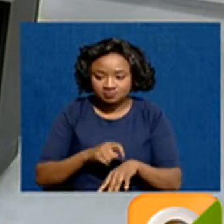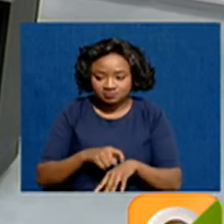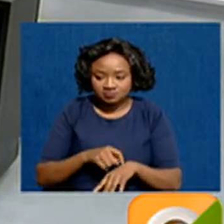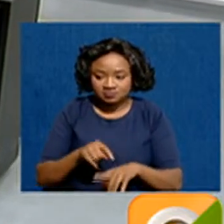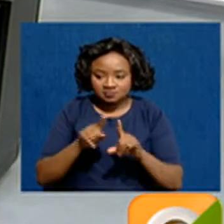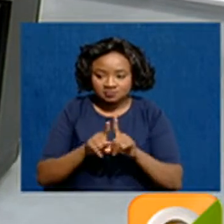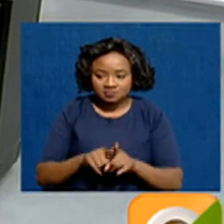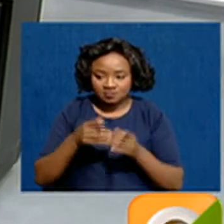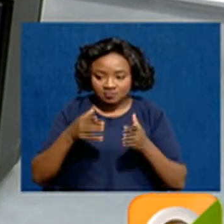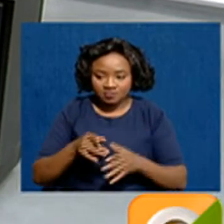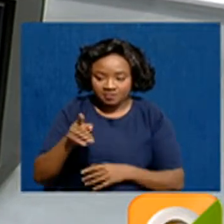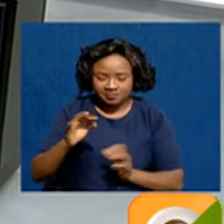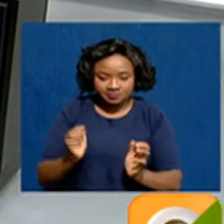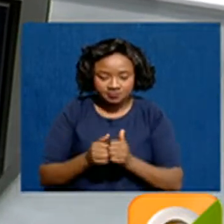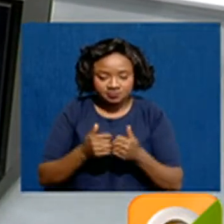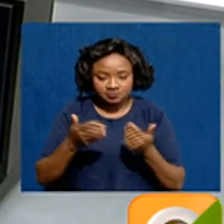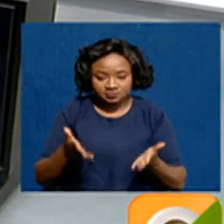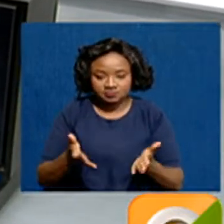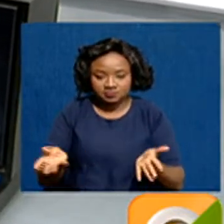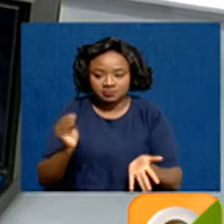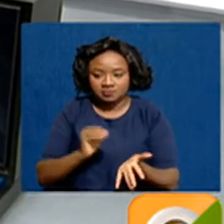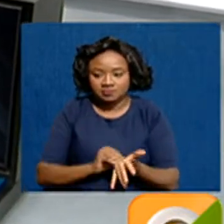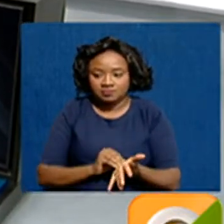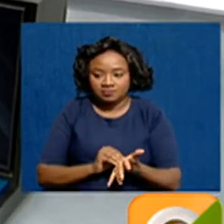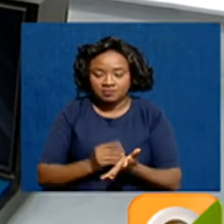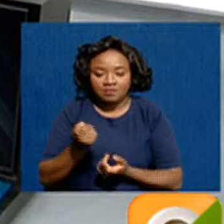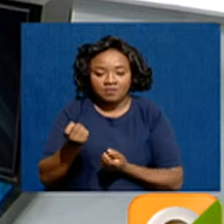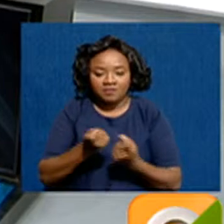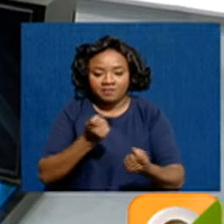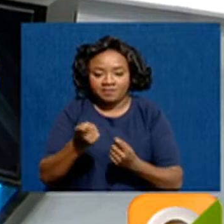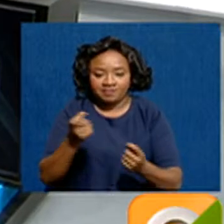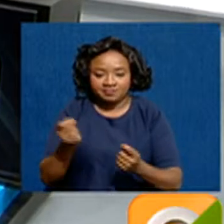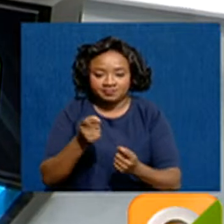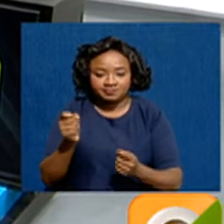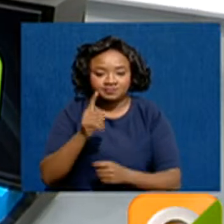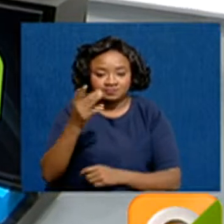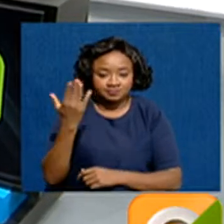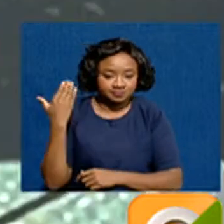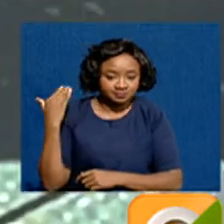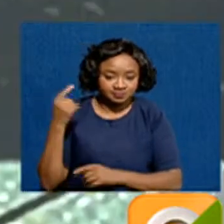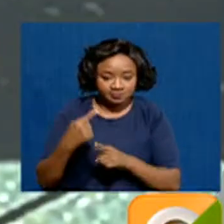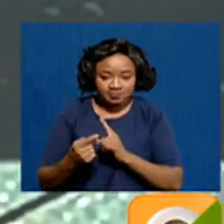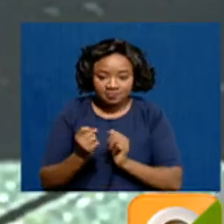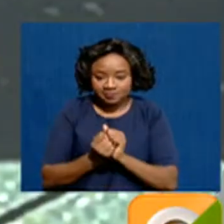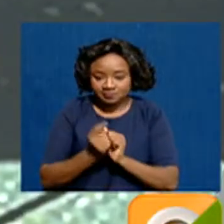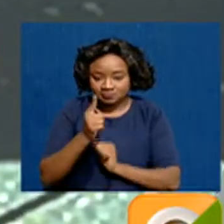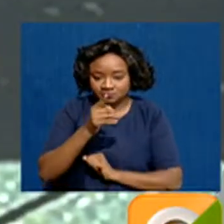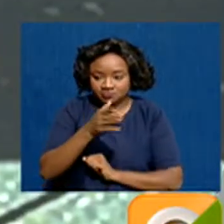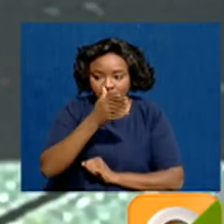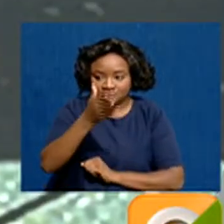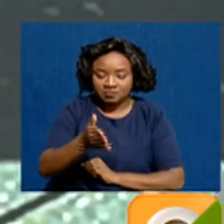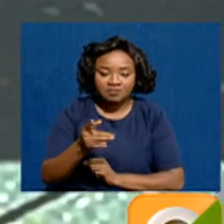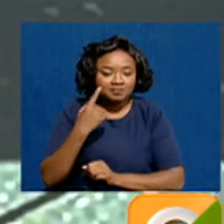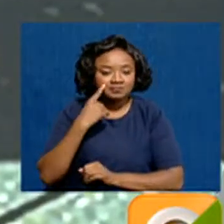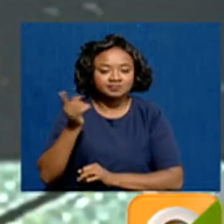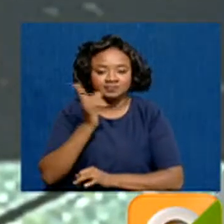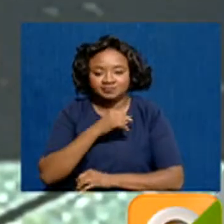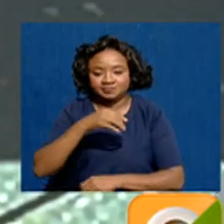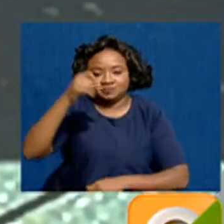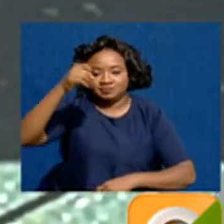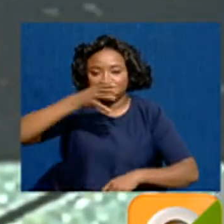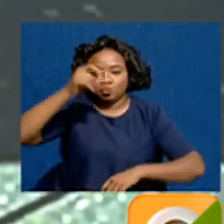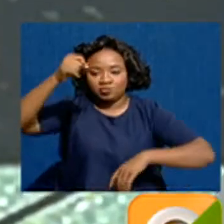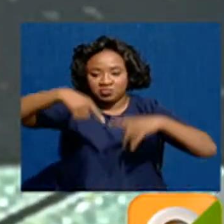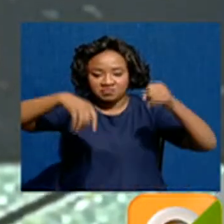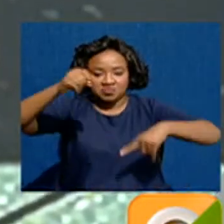is happening again in just a few months. You were there in November last year when there was similar leakages, and you said